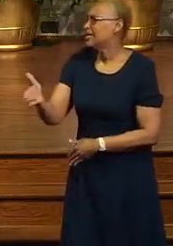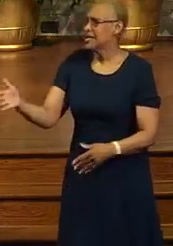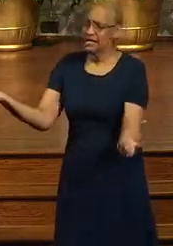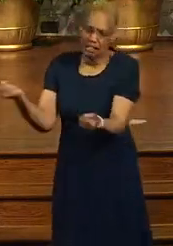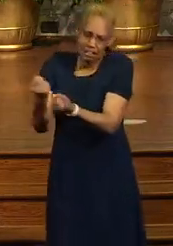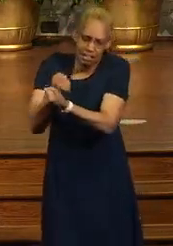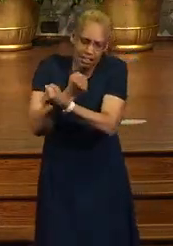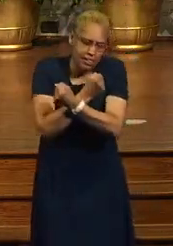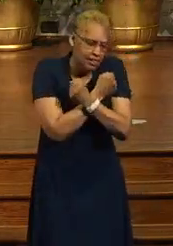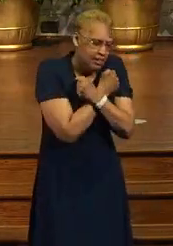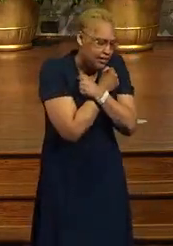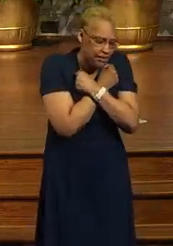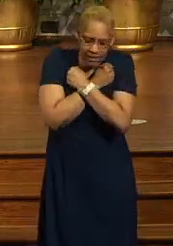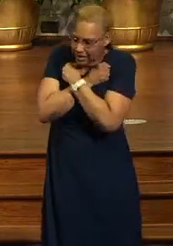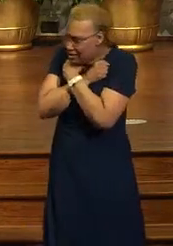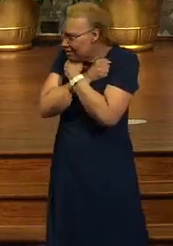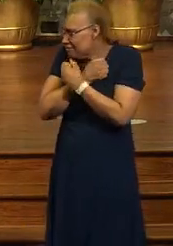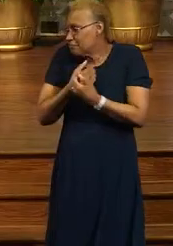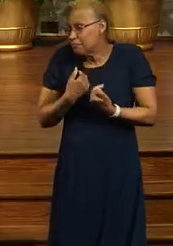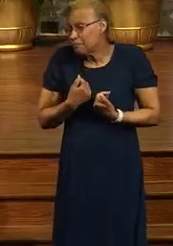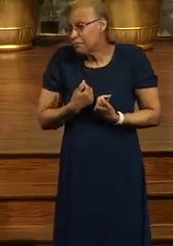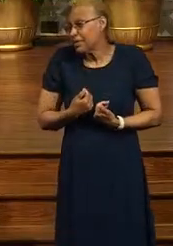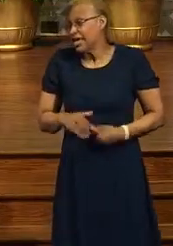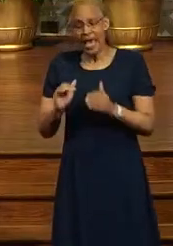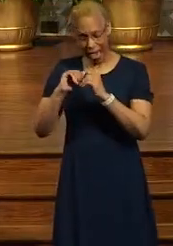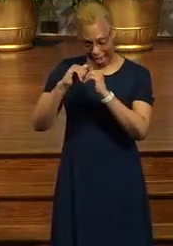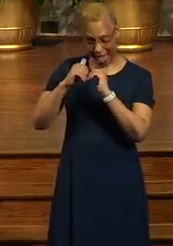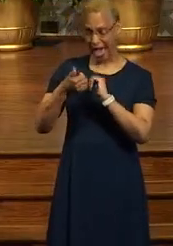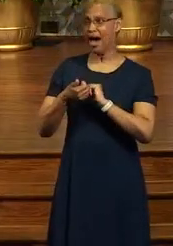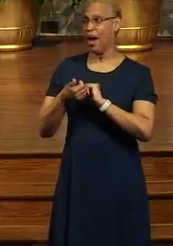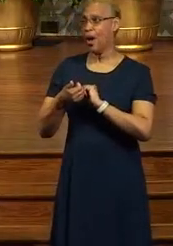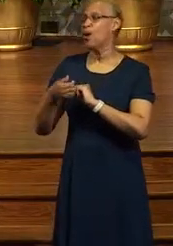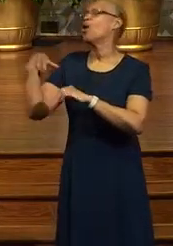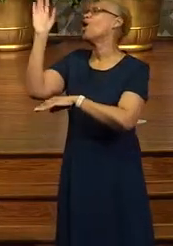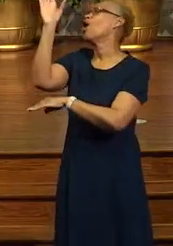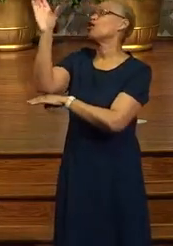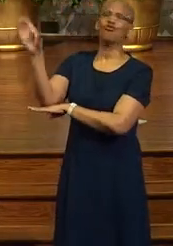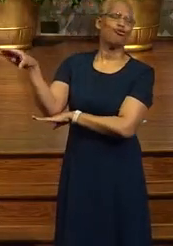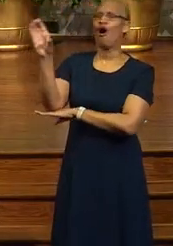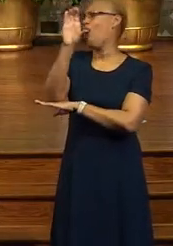He loved me with a